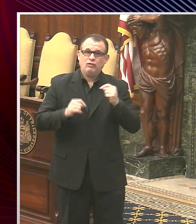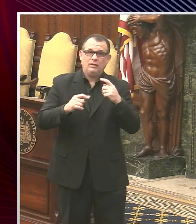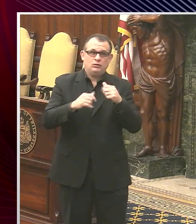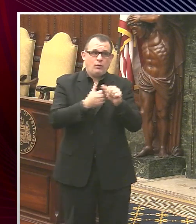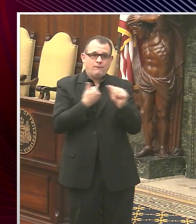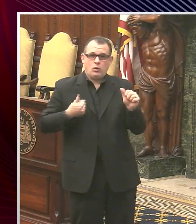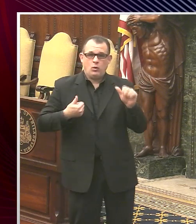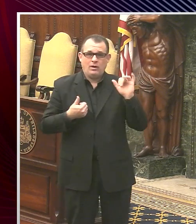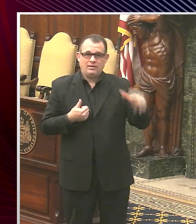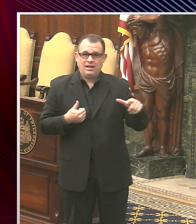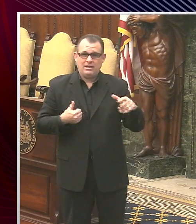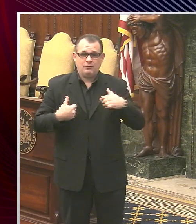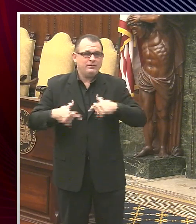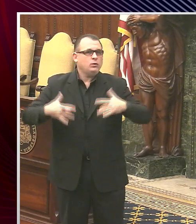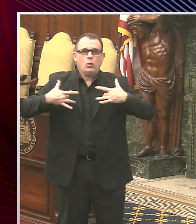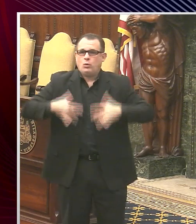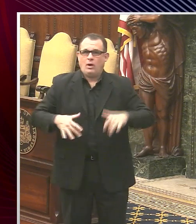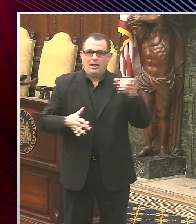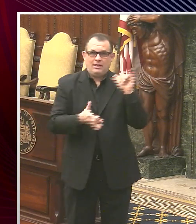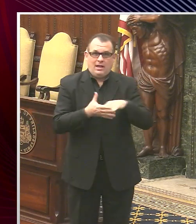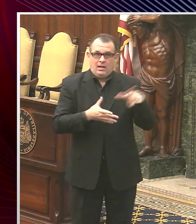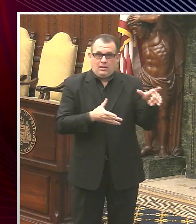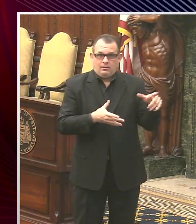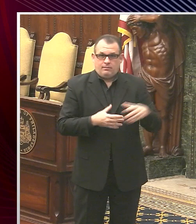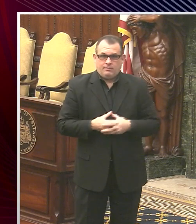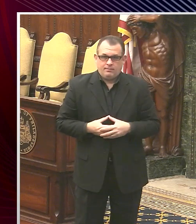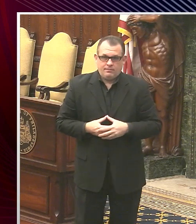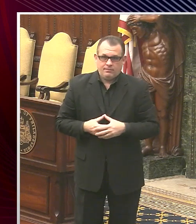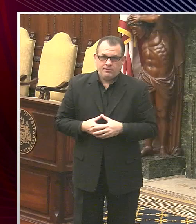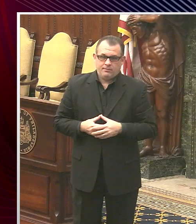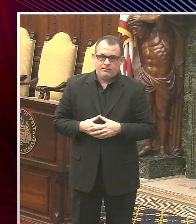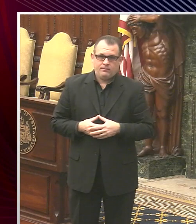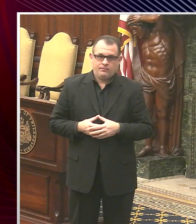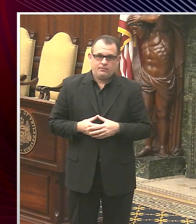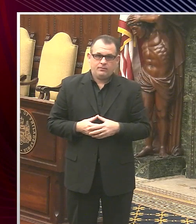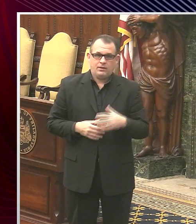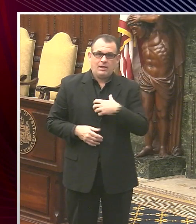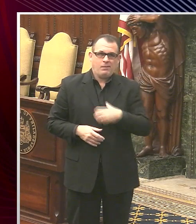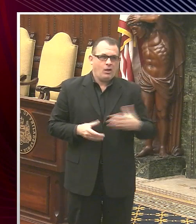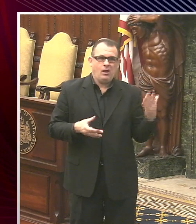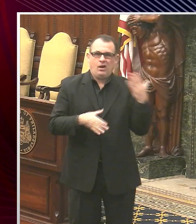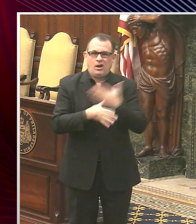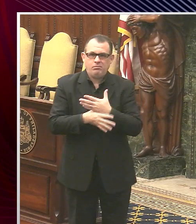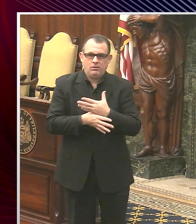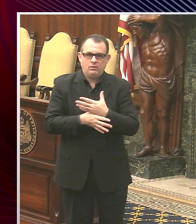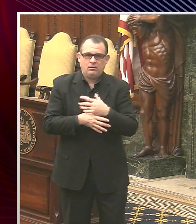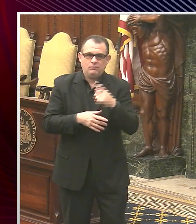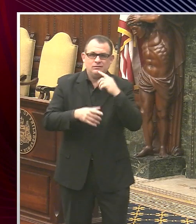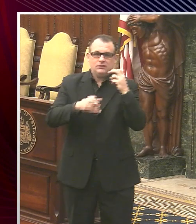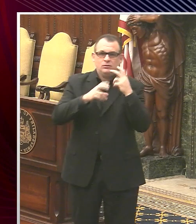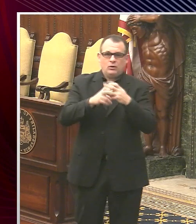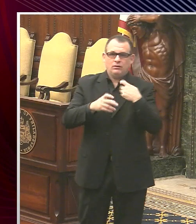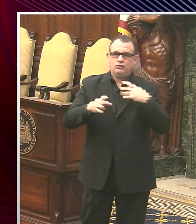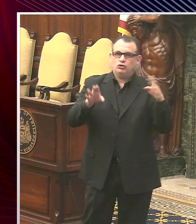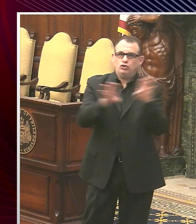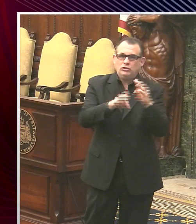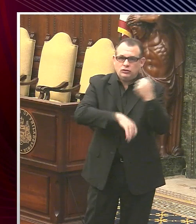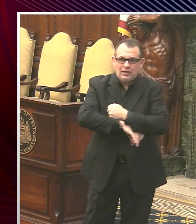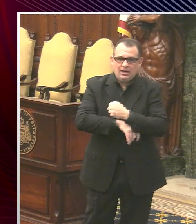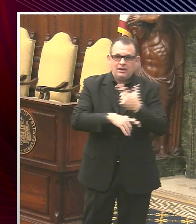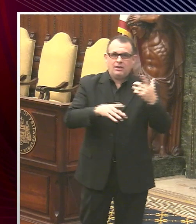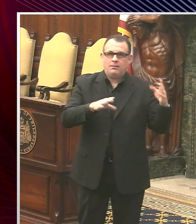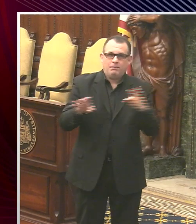None of us want to do it, me at most among everybody. But the issue, I think, of a shutdown has more to do with people's behavior than it does with the